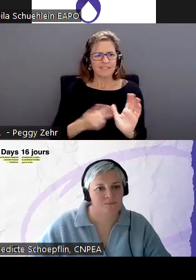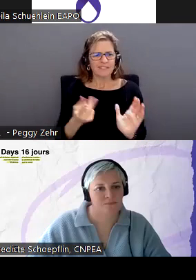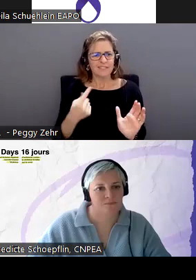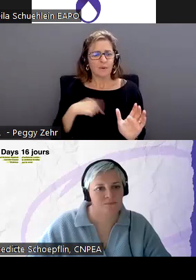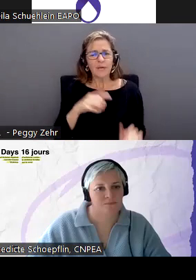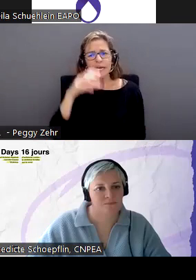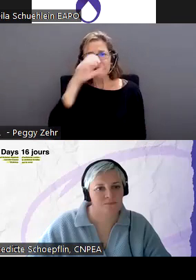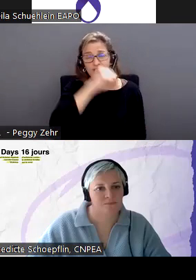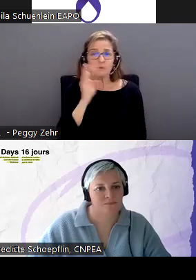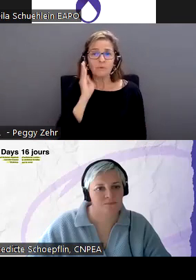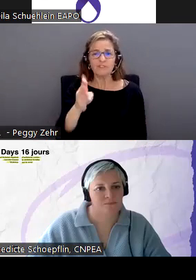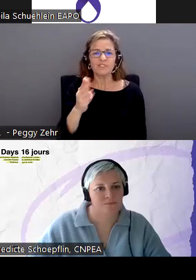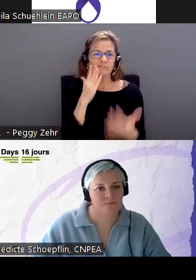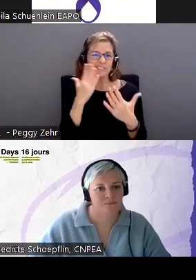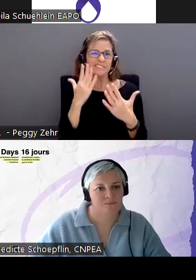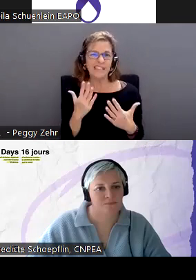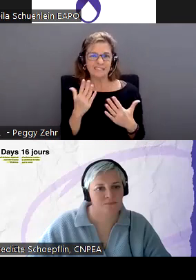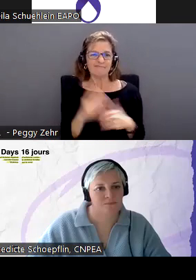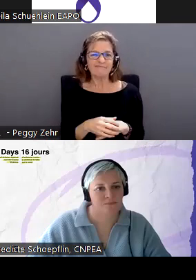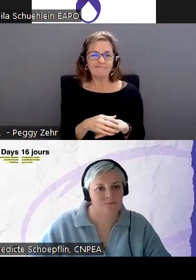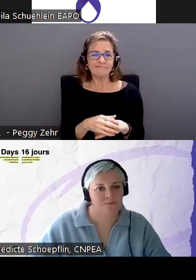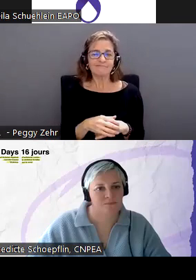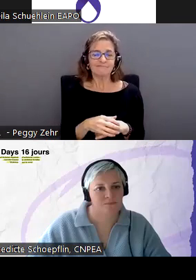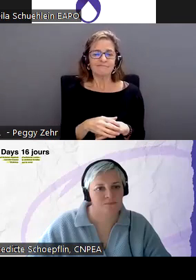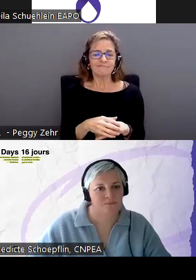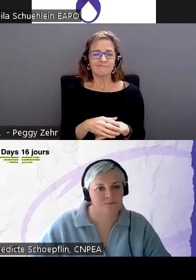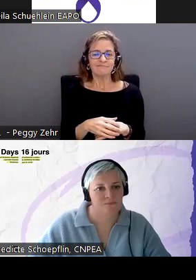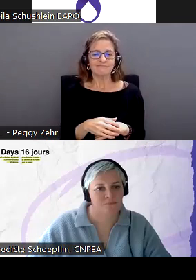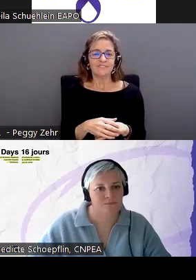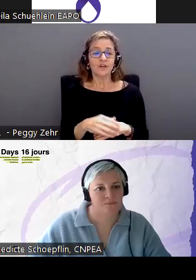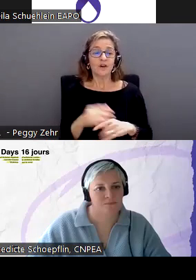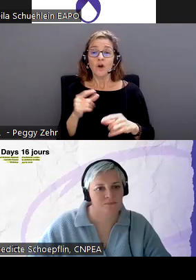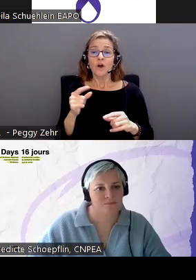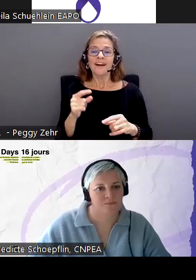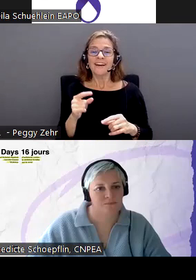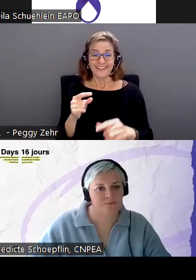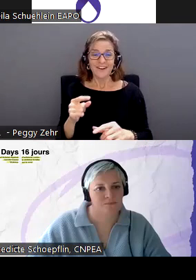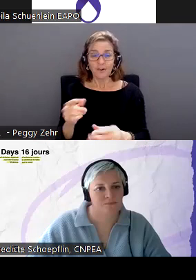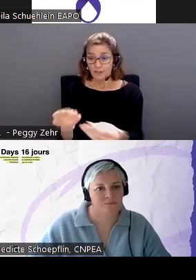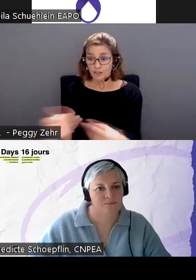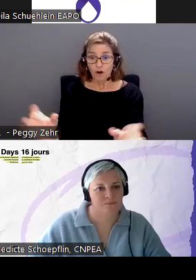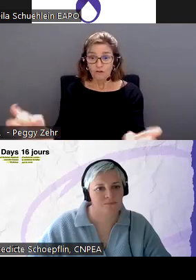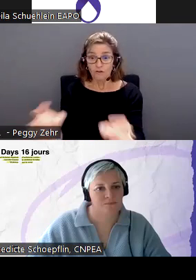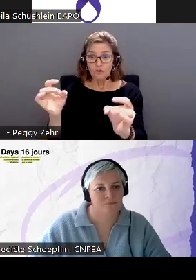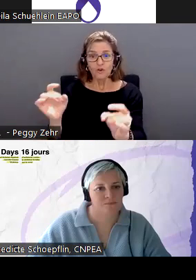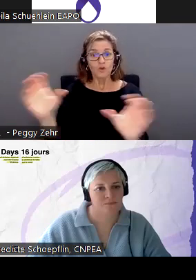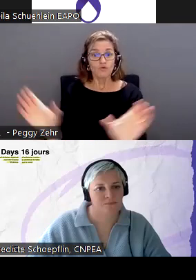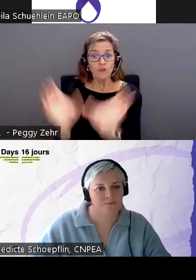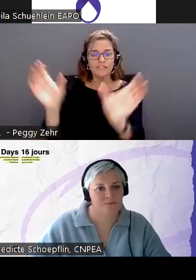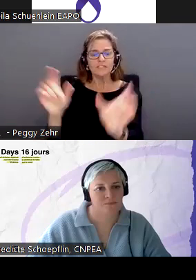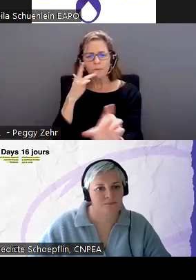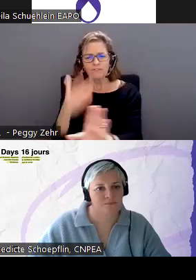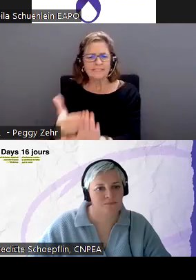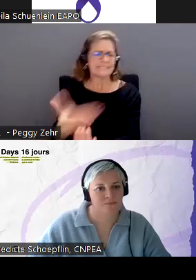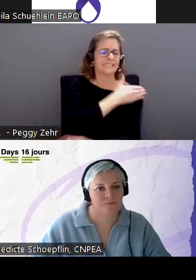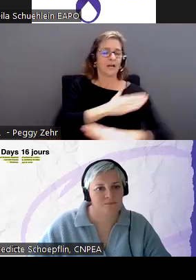Because it's, you know, it's a big rock we're trying to push up the hill, trying to get to prevention, moving the whole system upstream toward